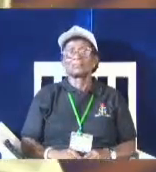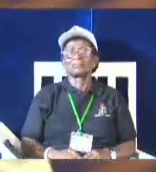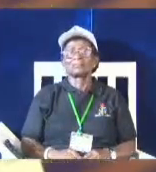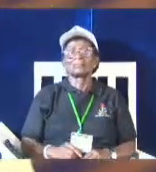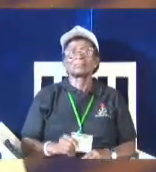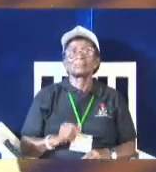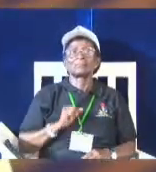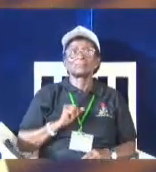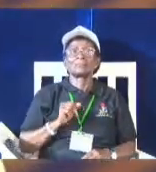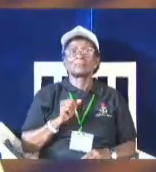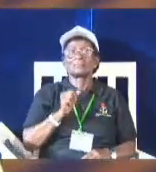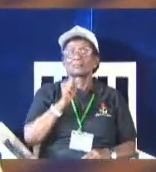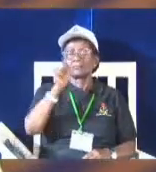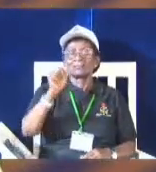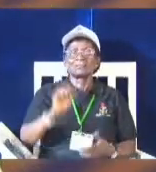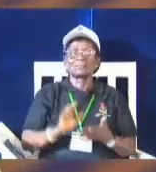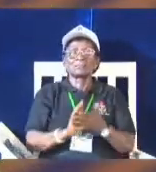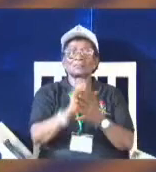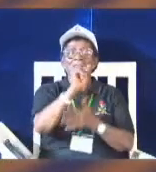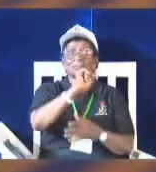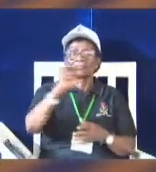I am believing God for you